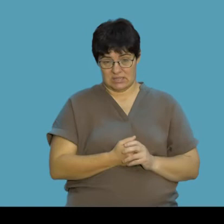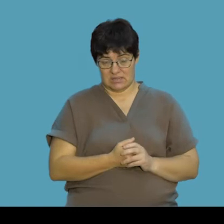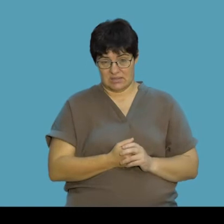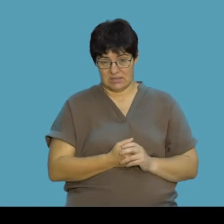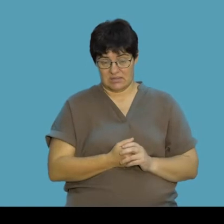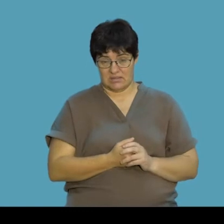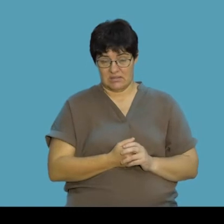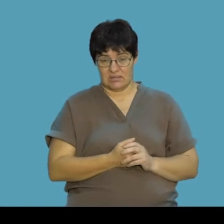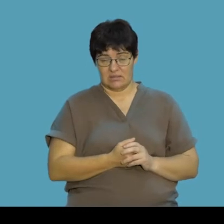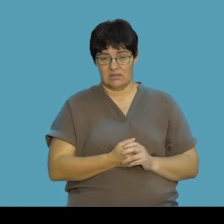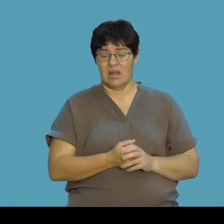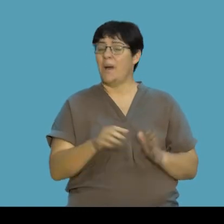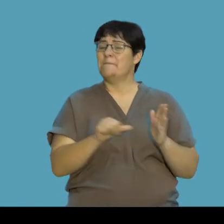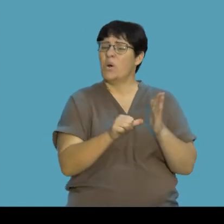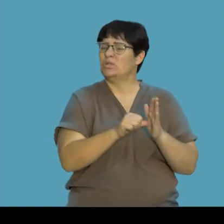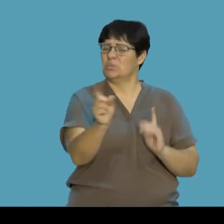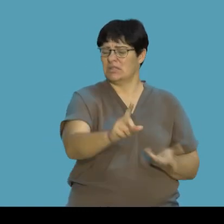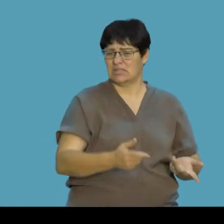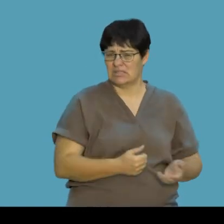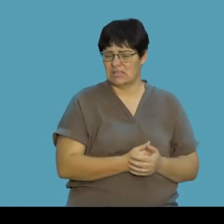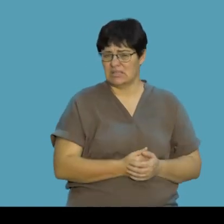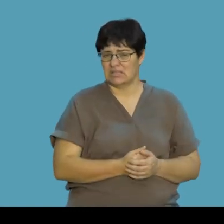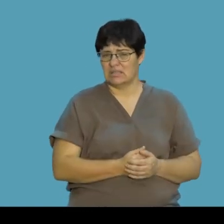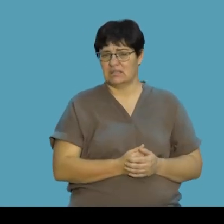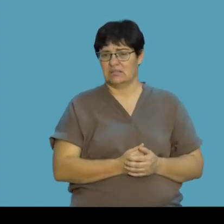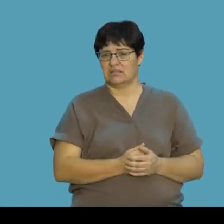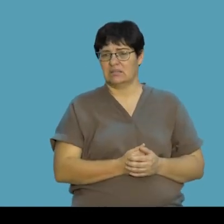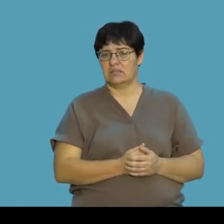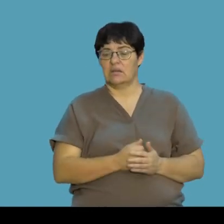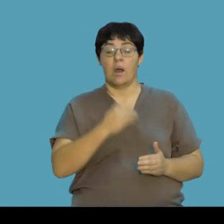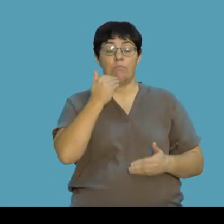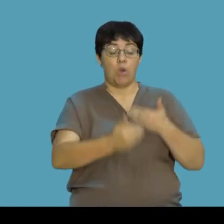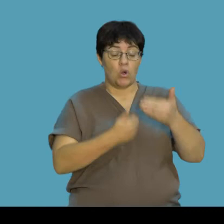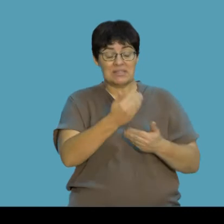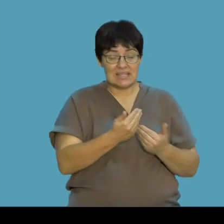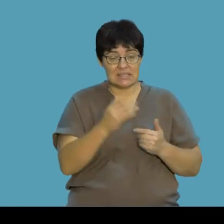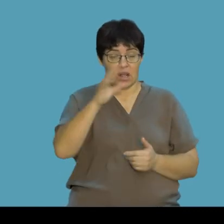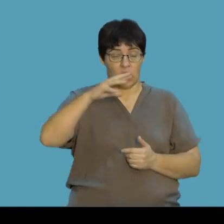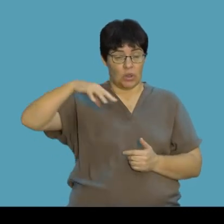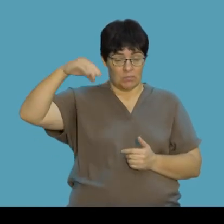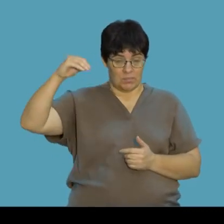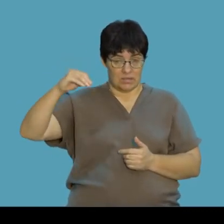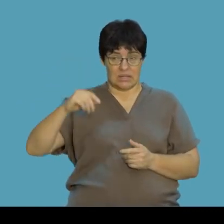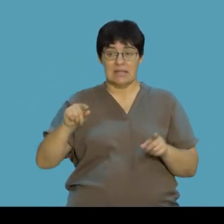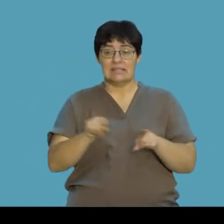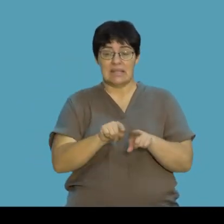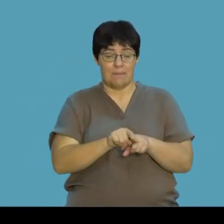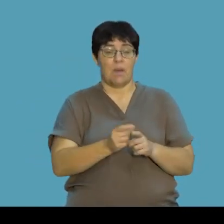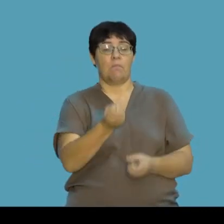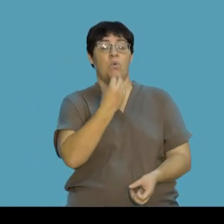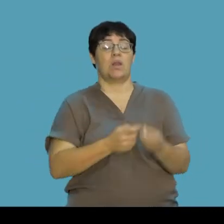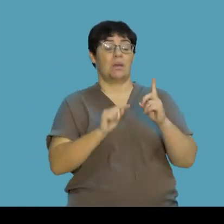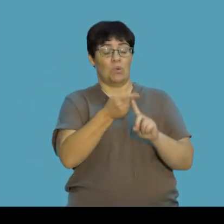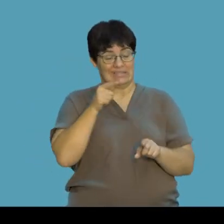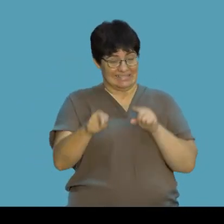key idea here is to say that the process of evaporation as well as the boiling